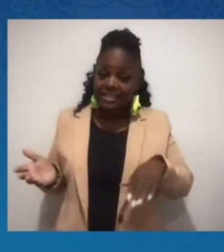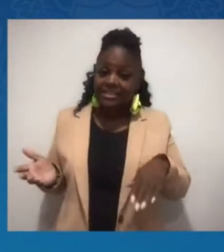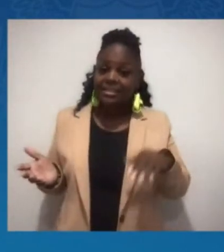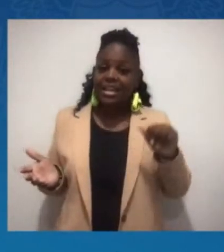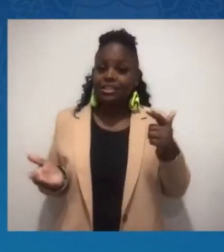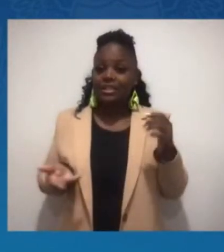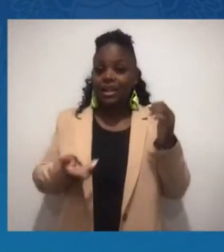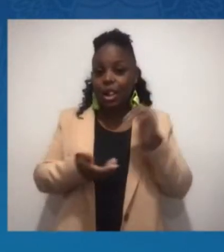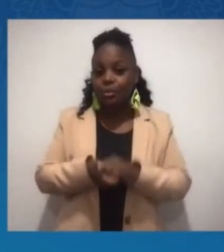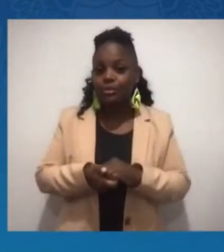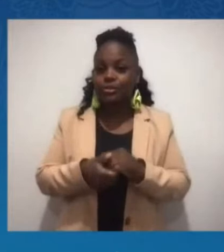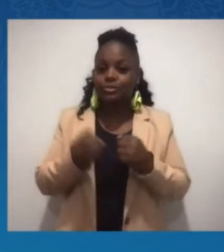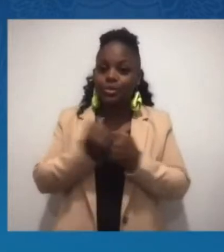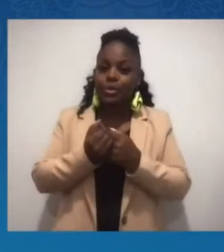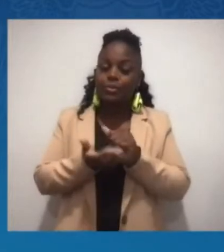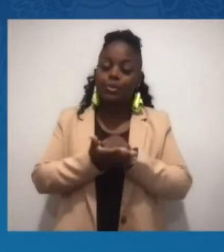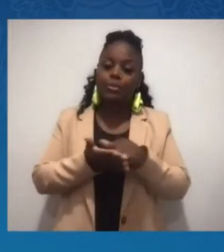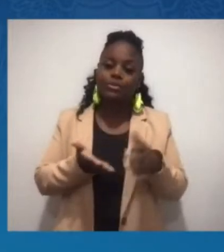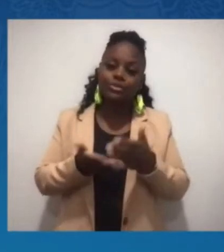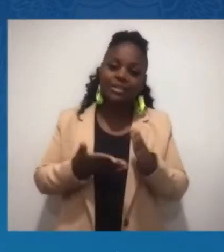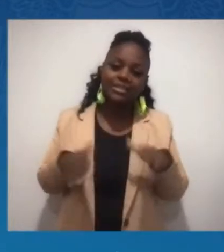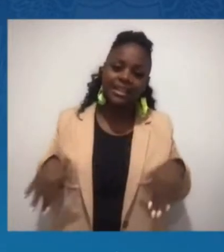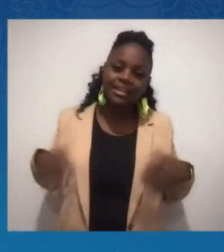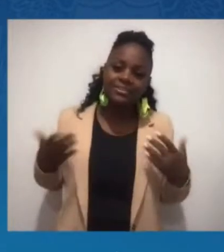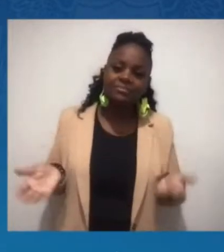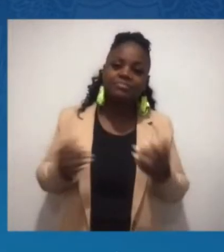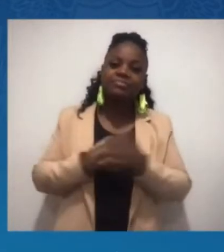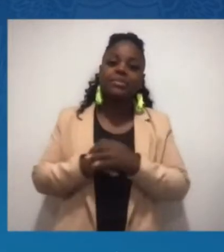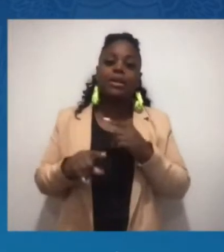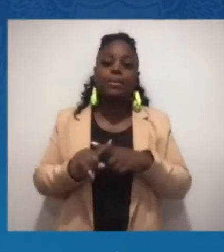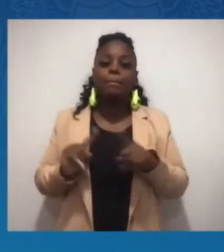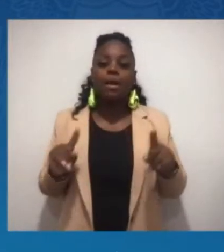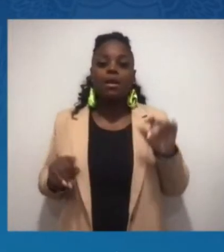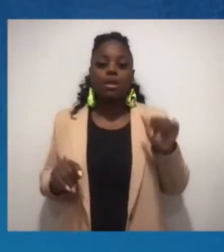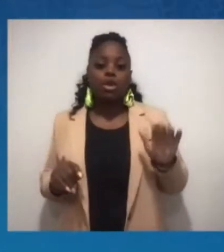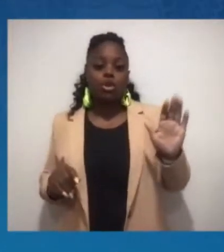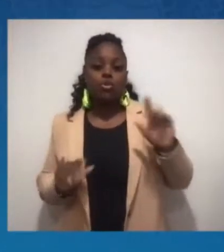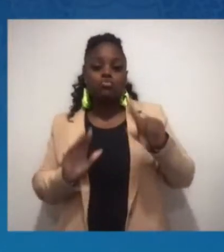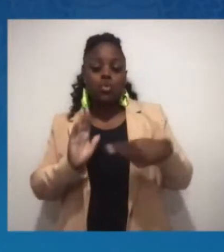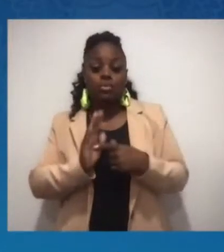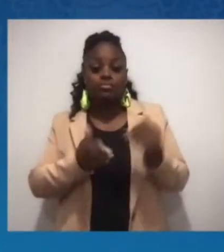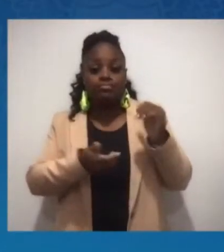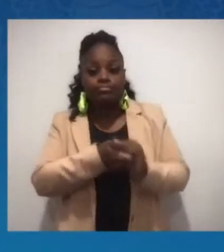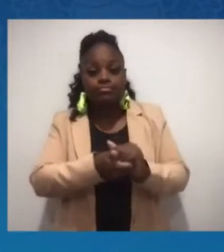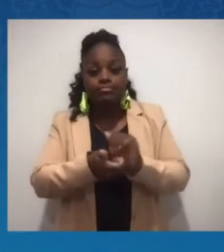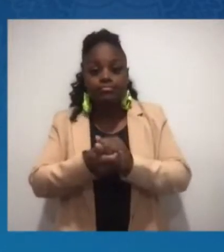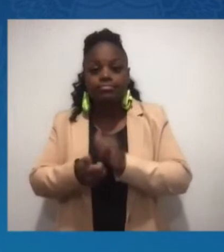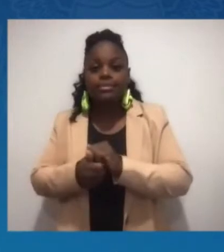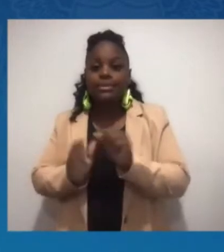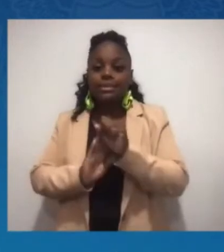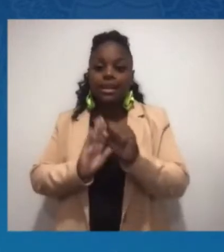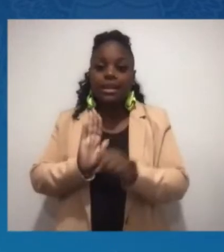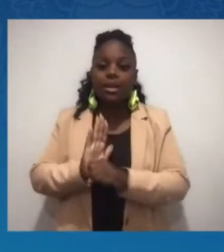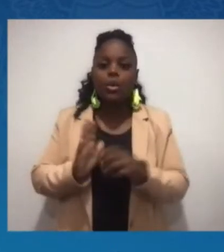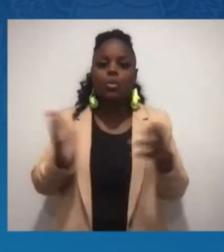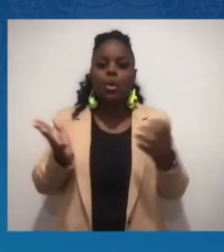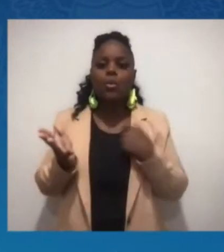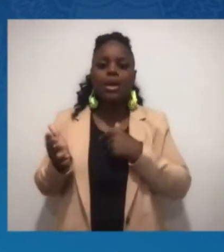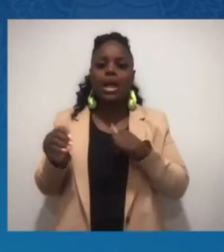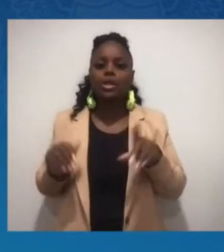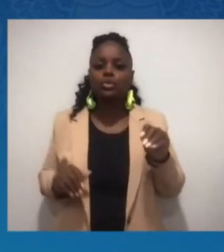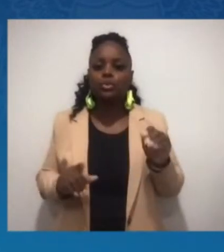On this issue around what should be done to remind the people of the states and of our country about their legal rights.